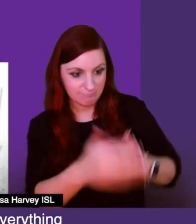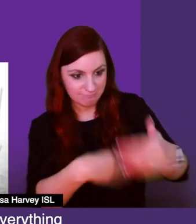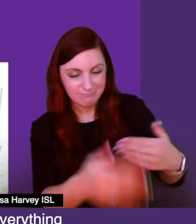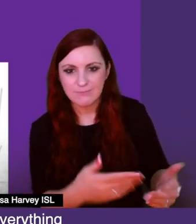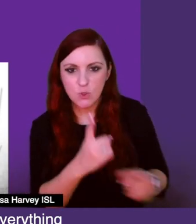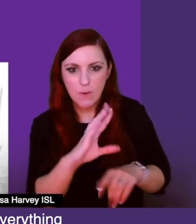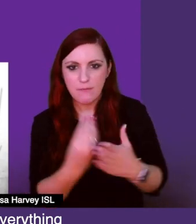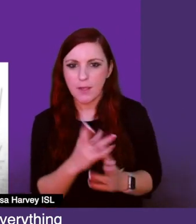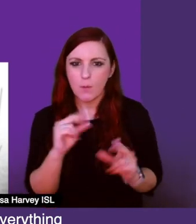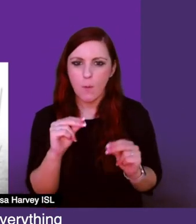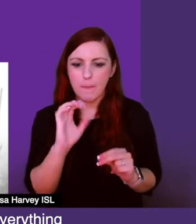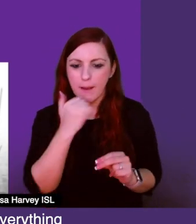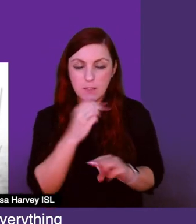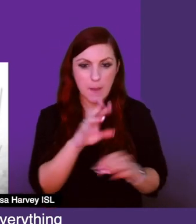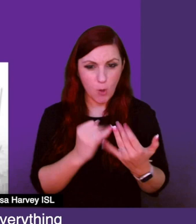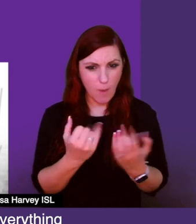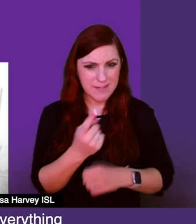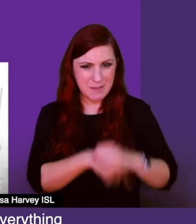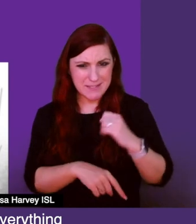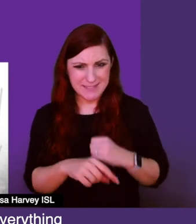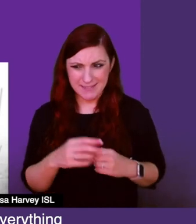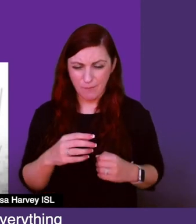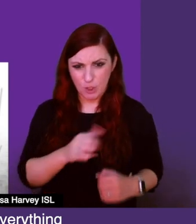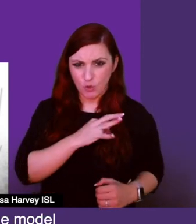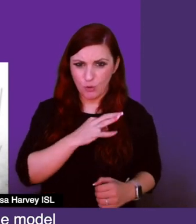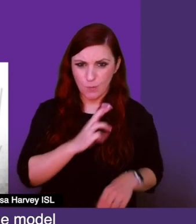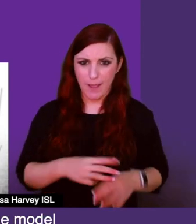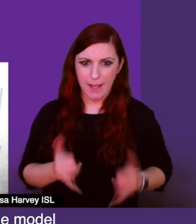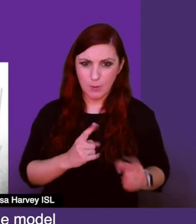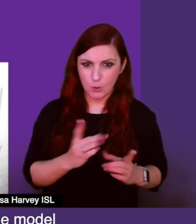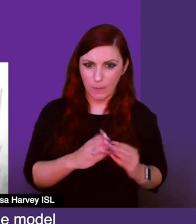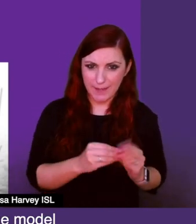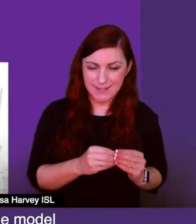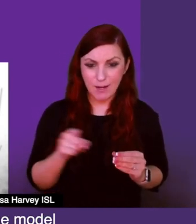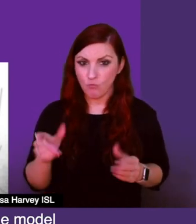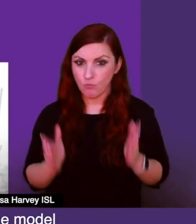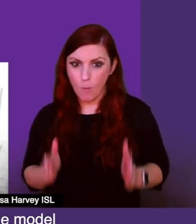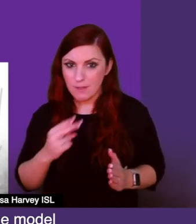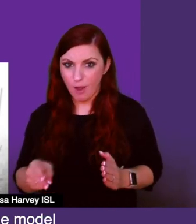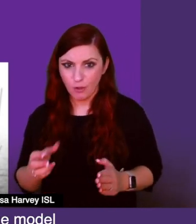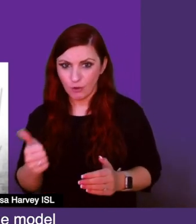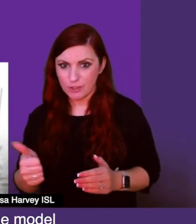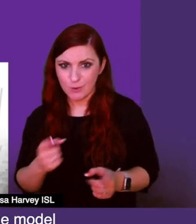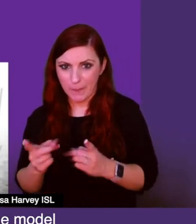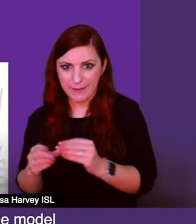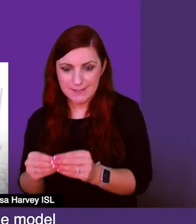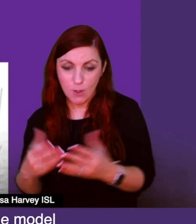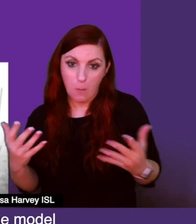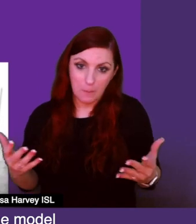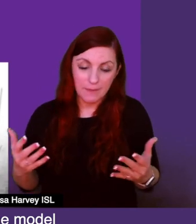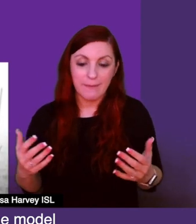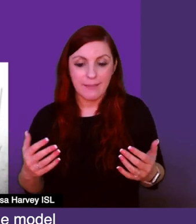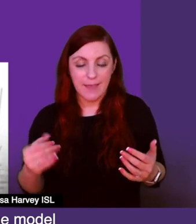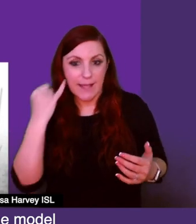everything. Because actually, people with disabilities are pretty good at doing stuff, and robots, as it turns out, are pretty bad at doing stuff. So